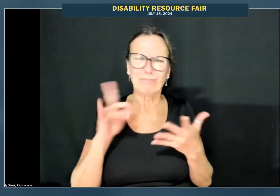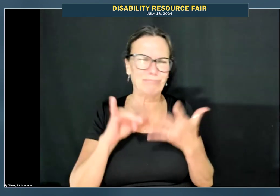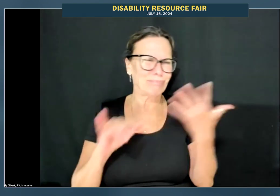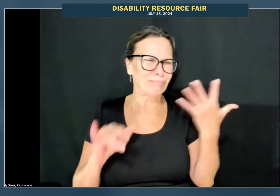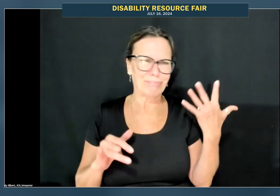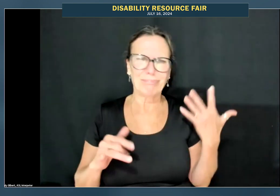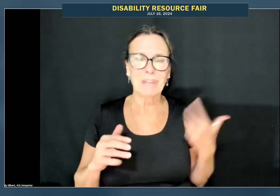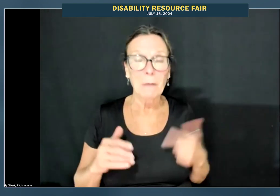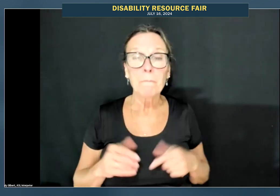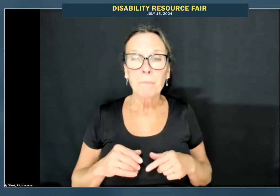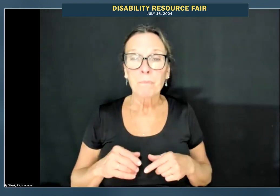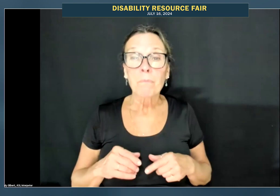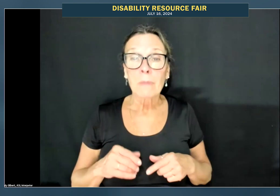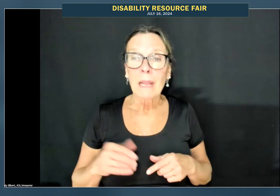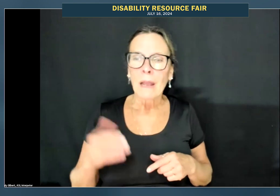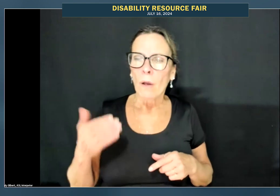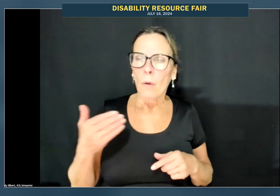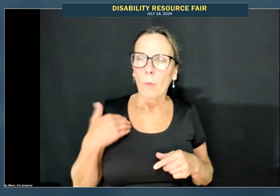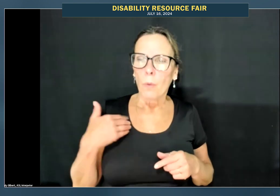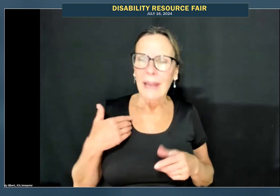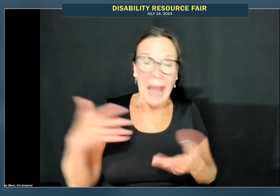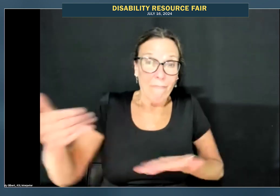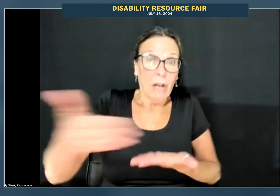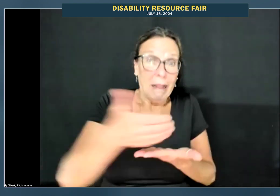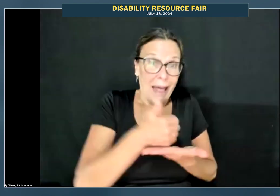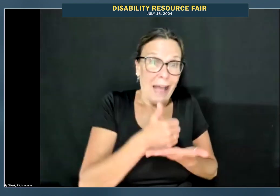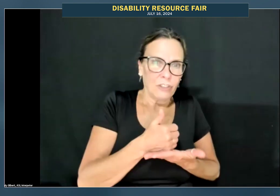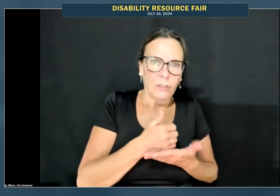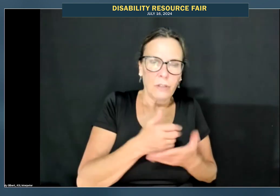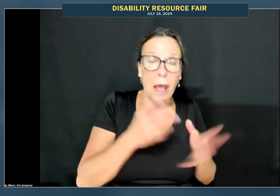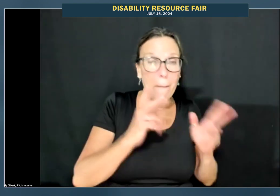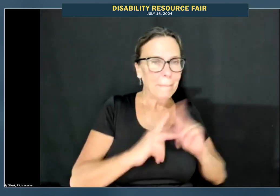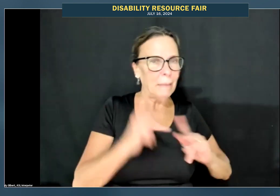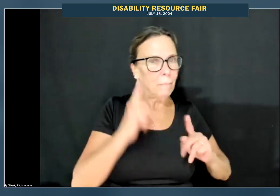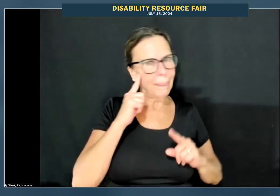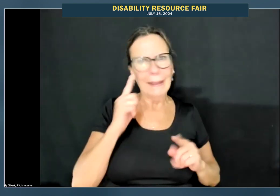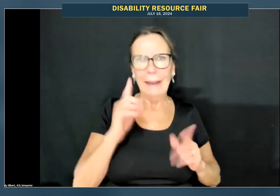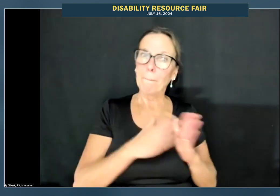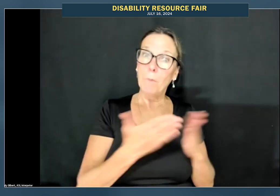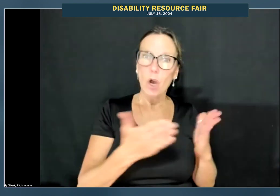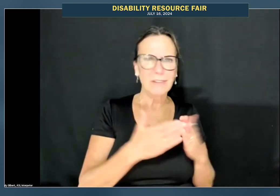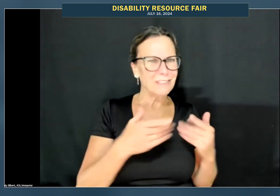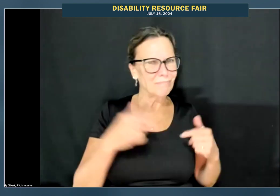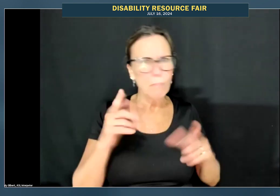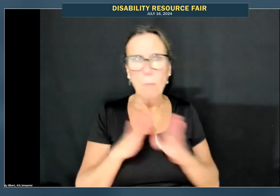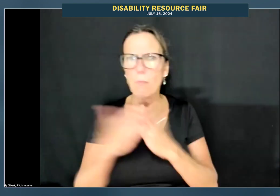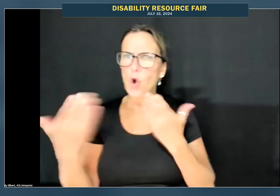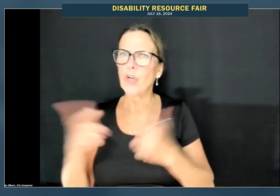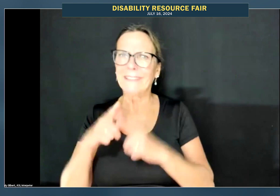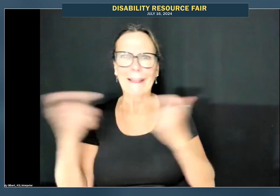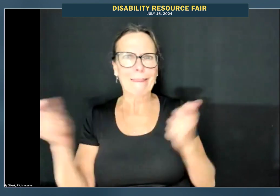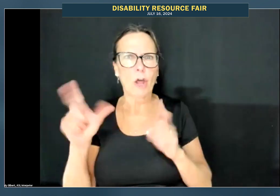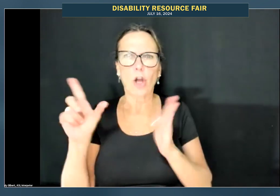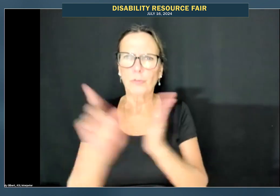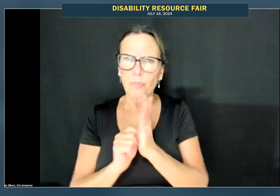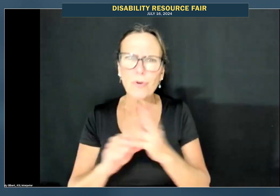Of course, we have collections. Often the first thing people think of is books, and we have books in large print. We have books on